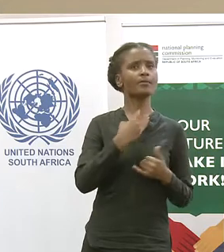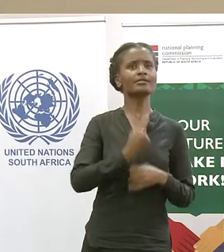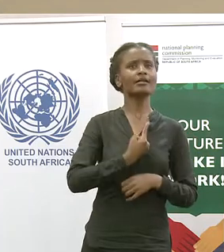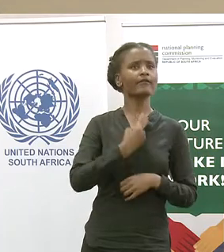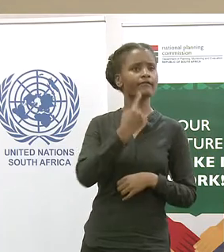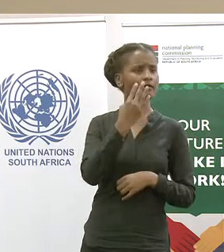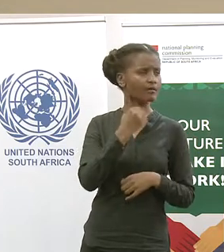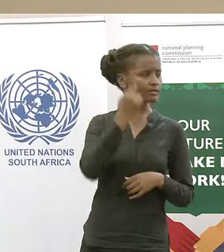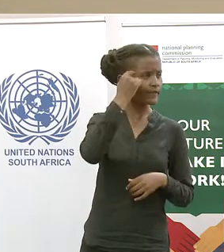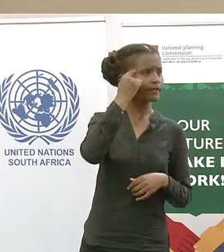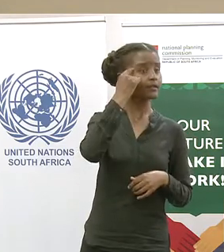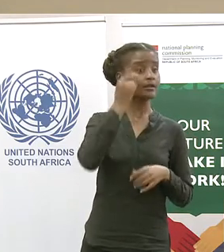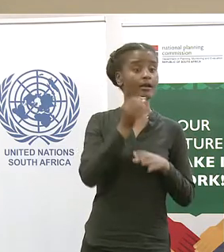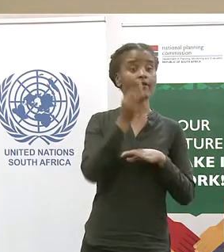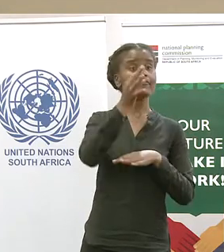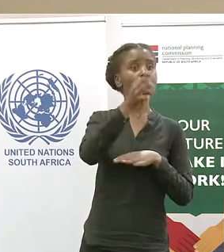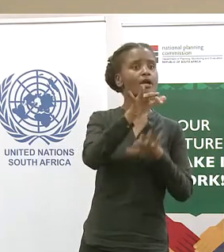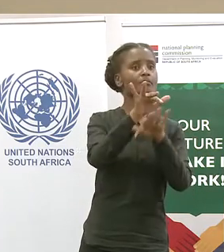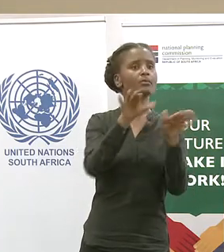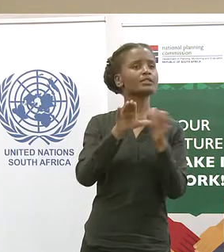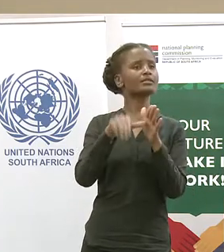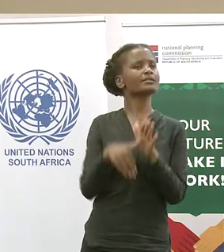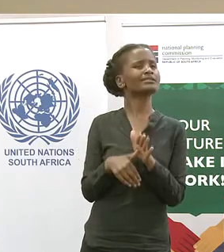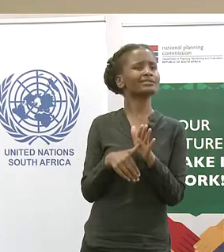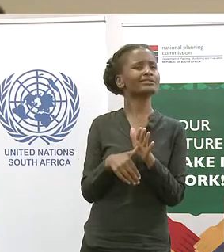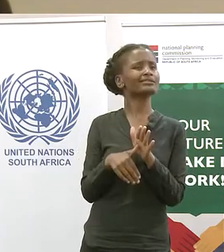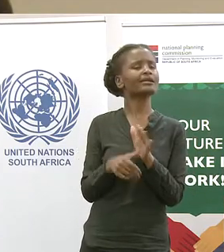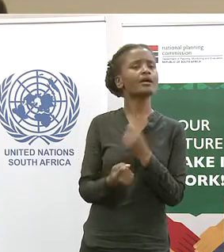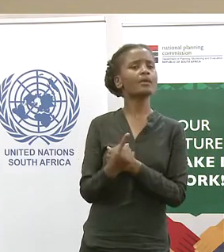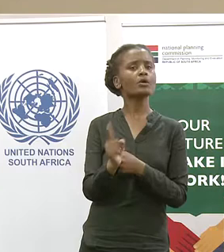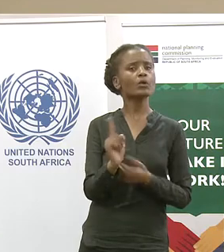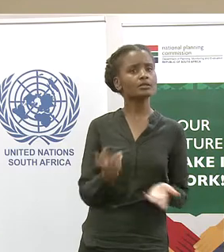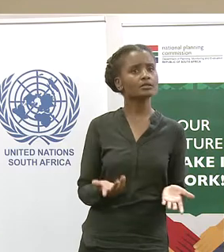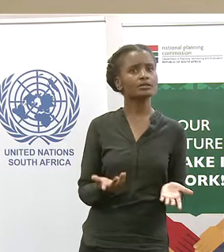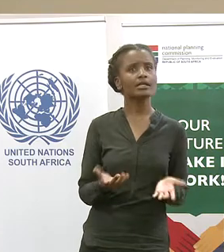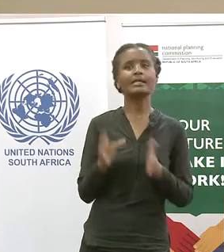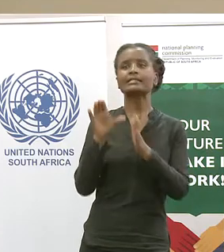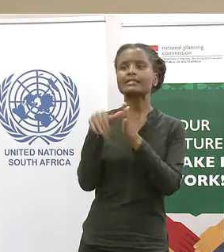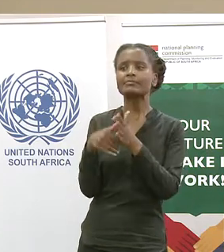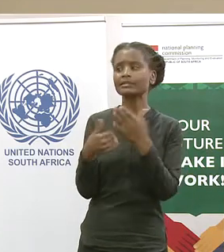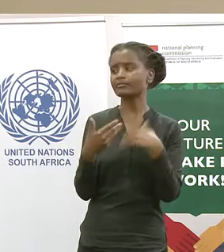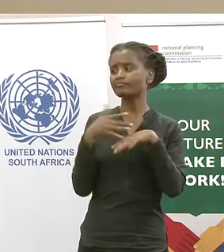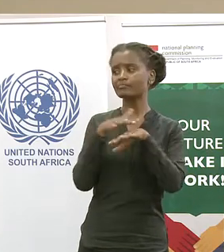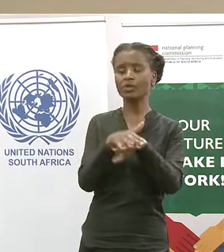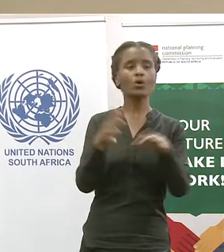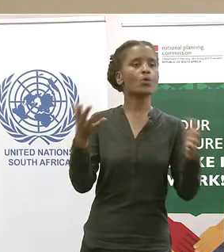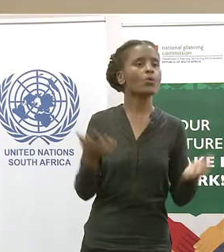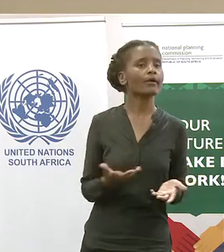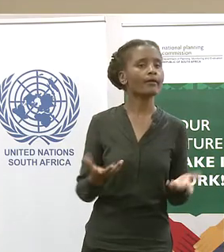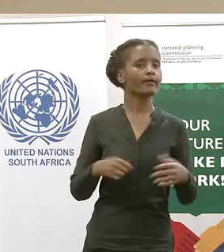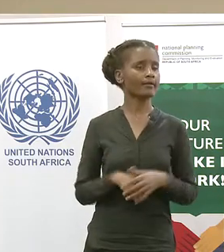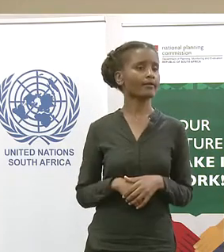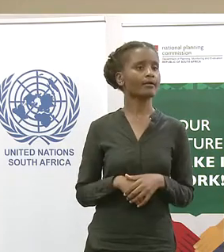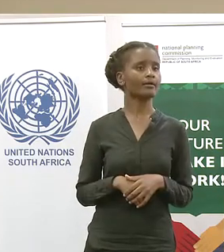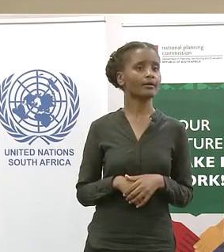of disability? Where does disability fit into this discourse, and how does it influence that